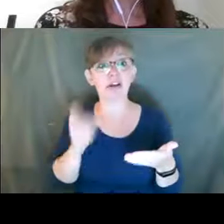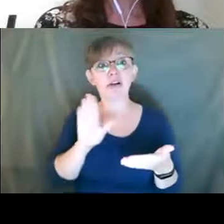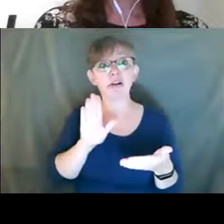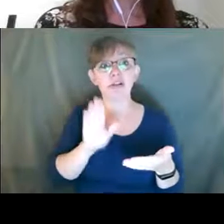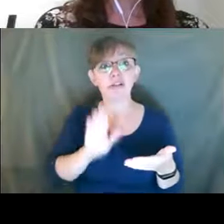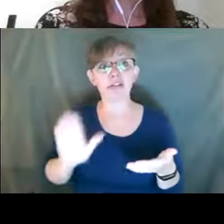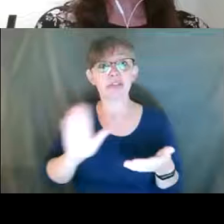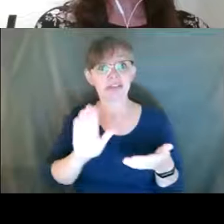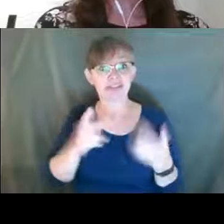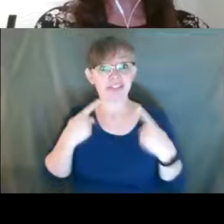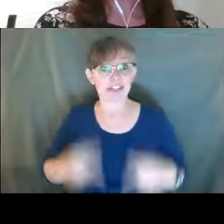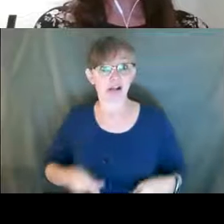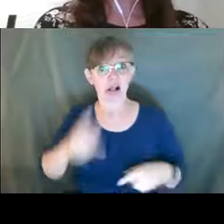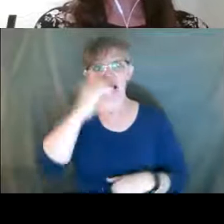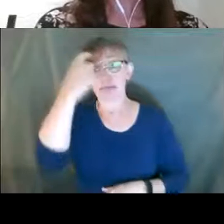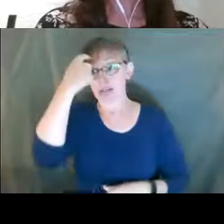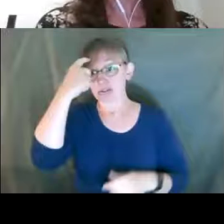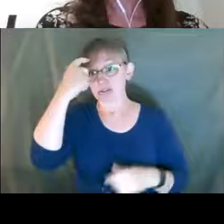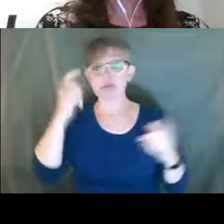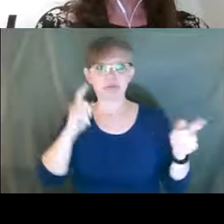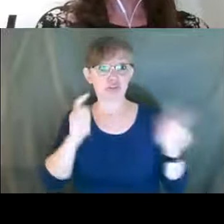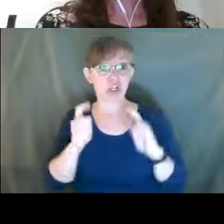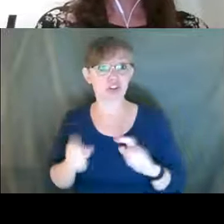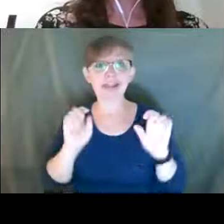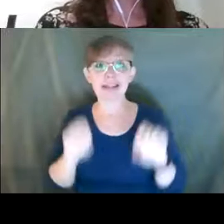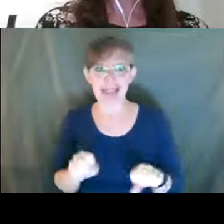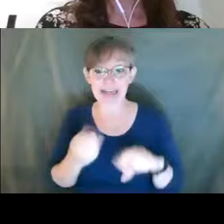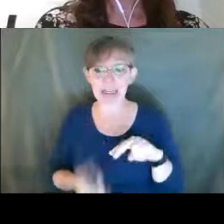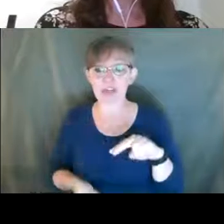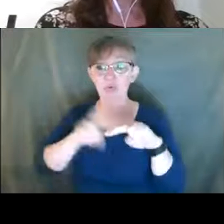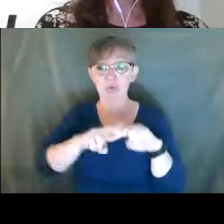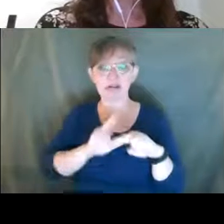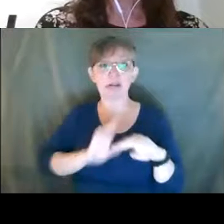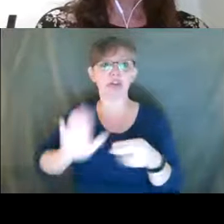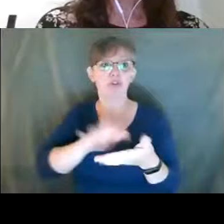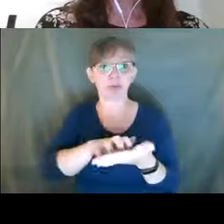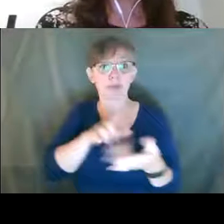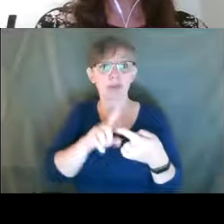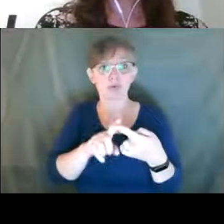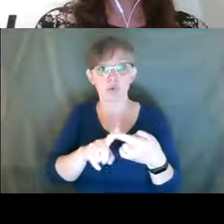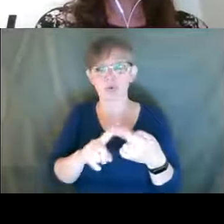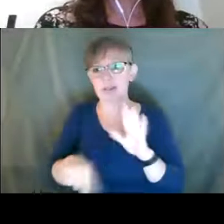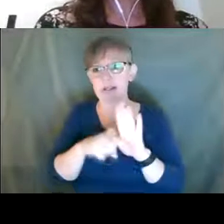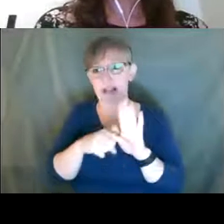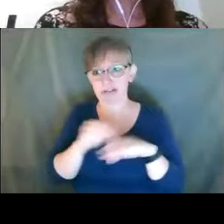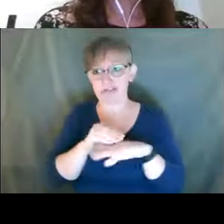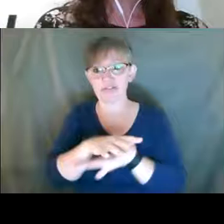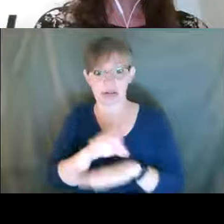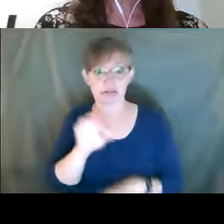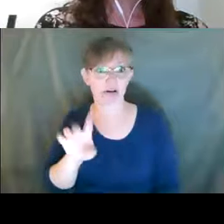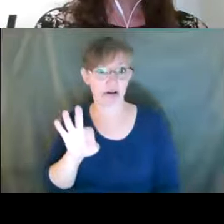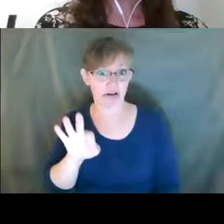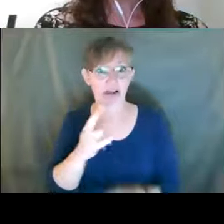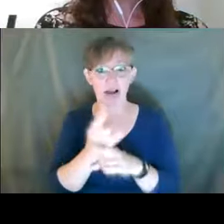can lead to adverse drug reactions. And because one of the biggest health risks is the mixing